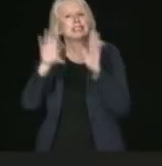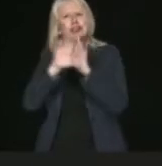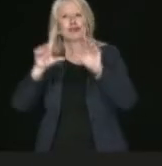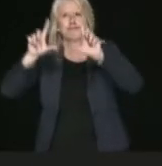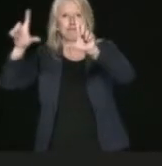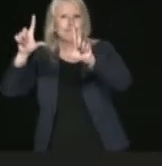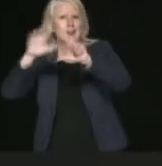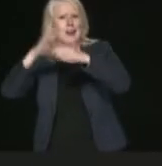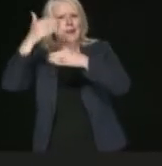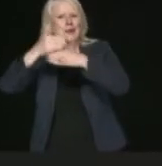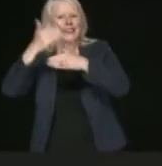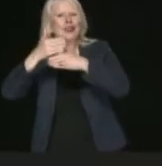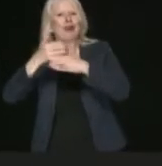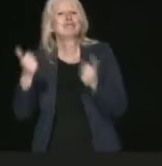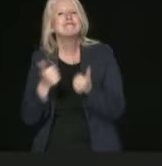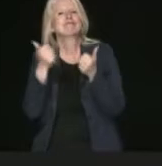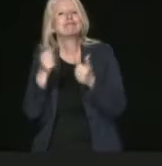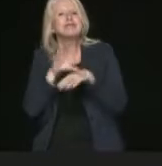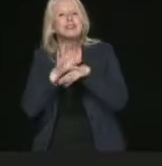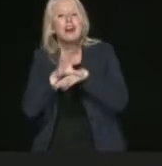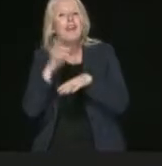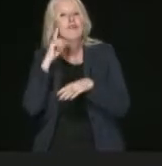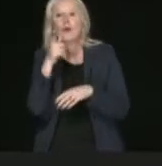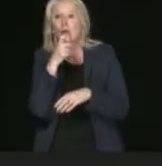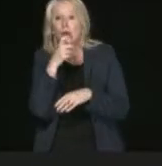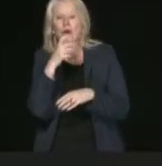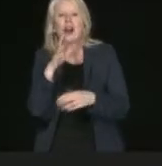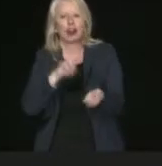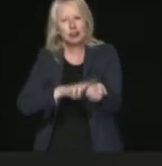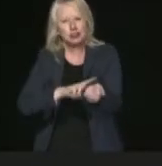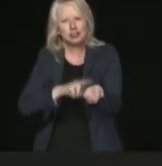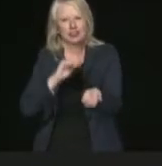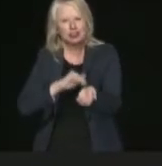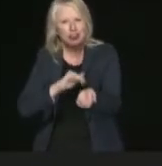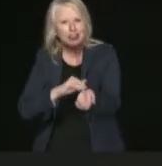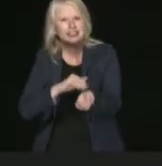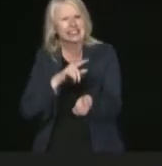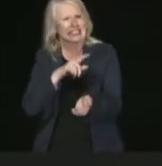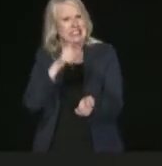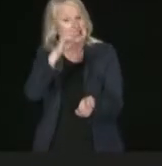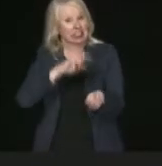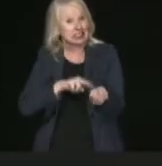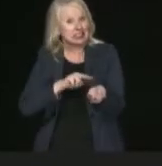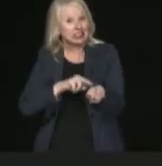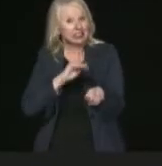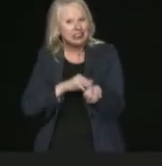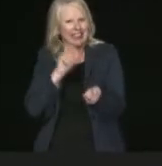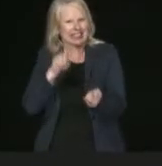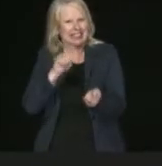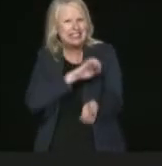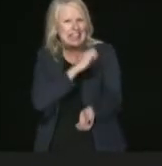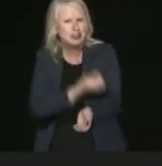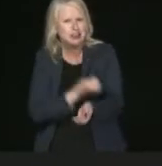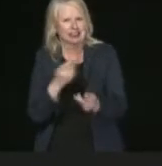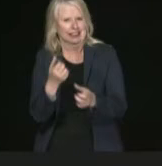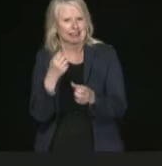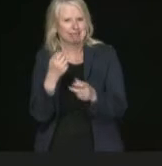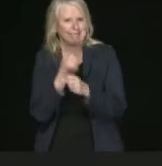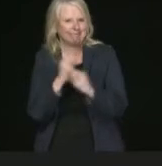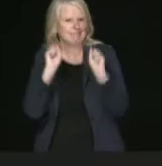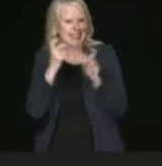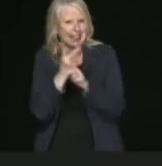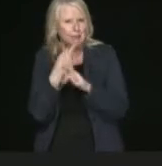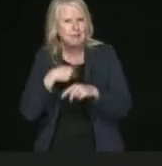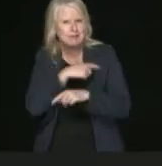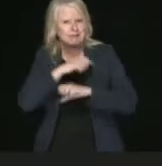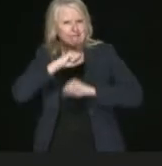some extra chocolate for nurses and doctors. They need a lot of energy to keep us all safe, and this is how you can help them